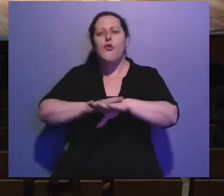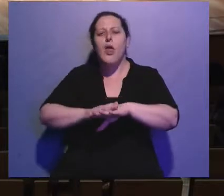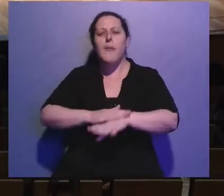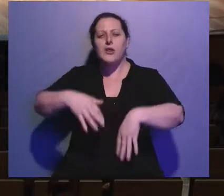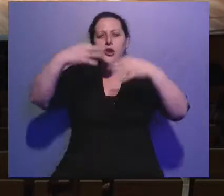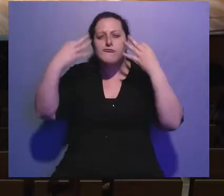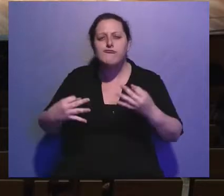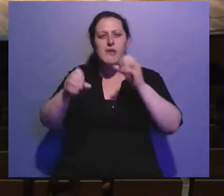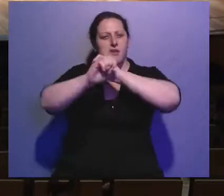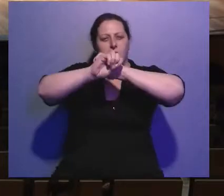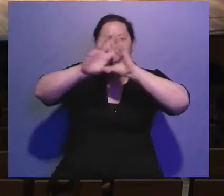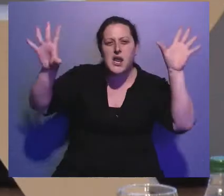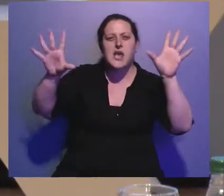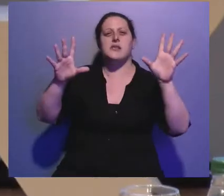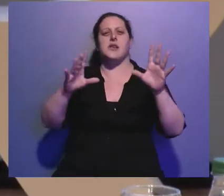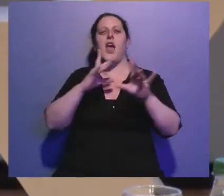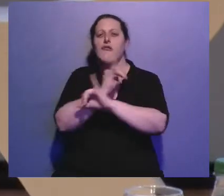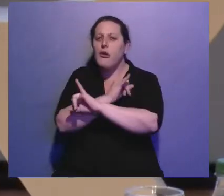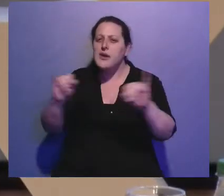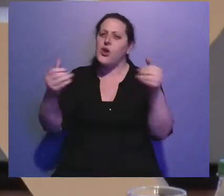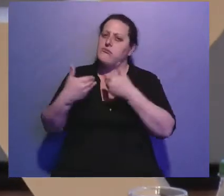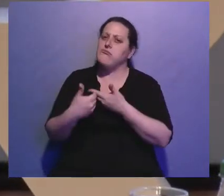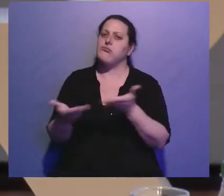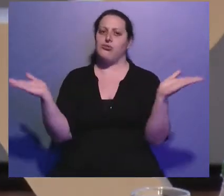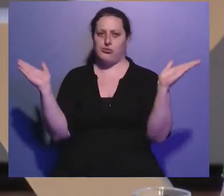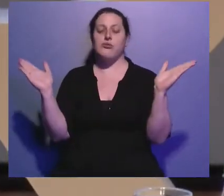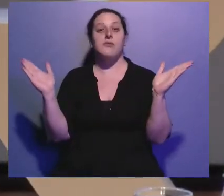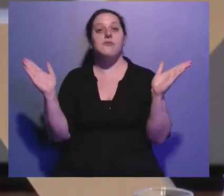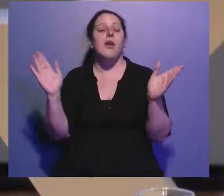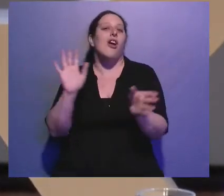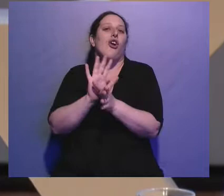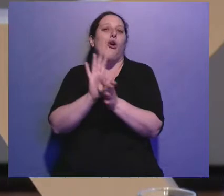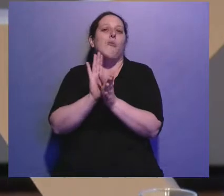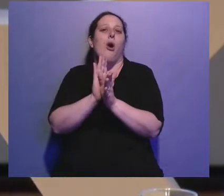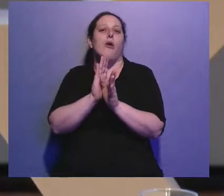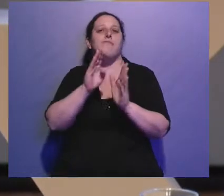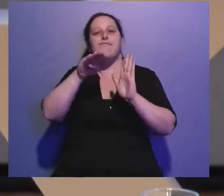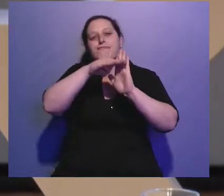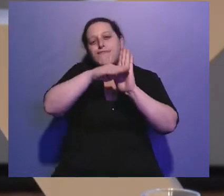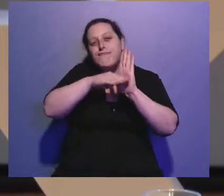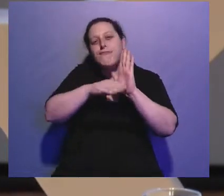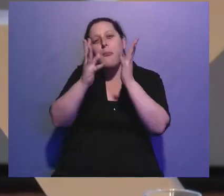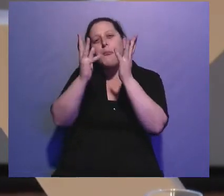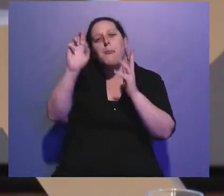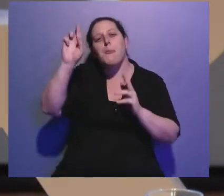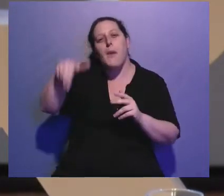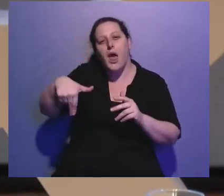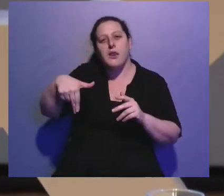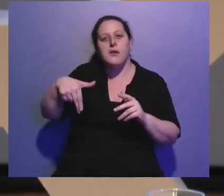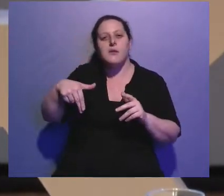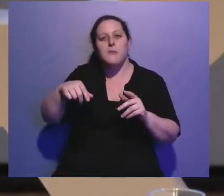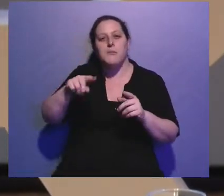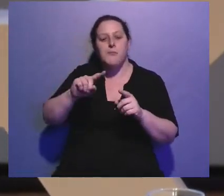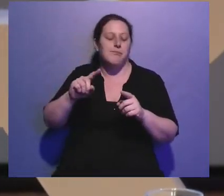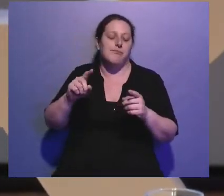strong. Many of the governments here have a policy or an office of engagement or new channels that they've established as part of